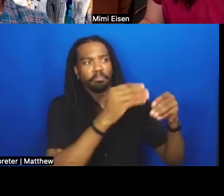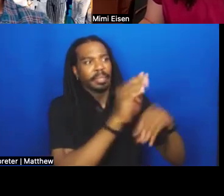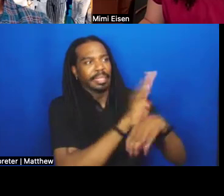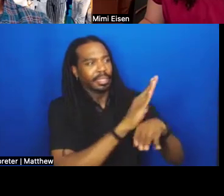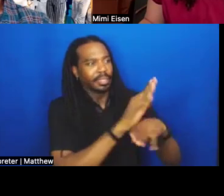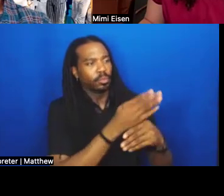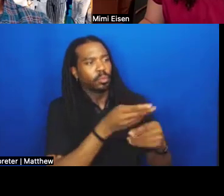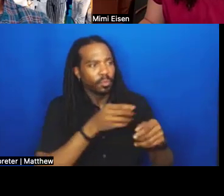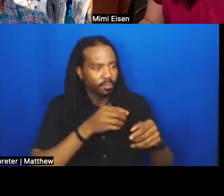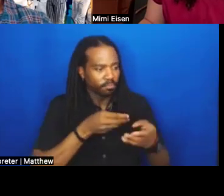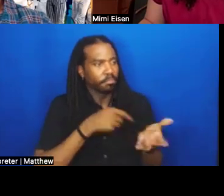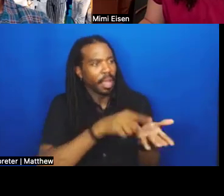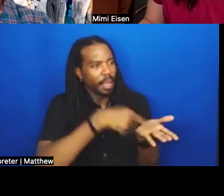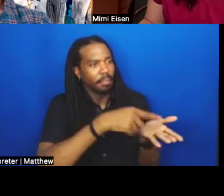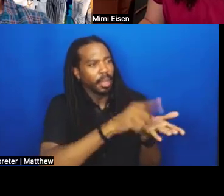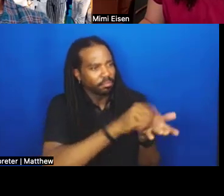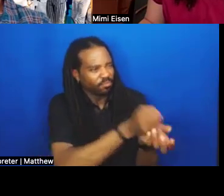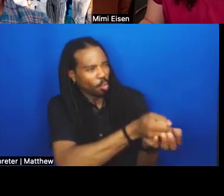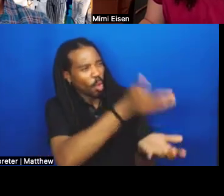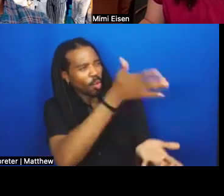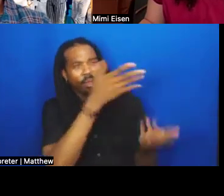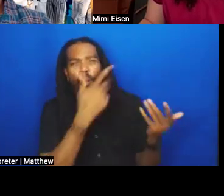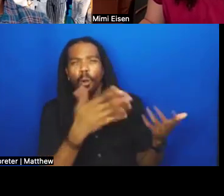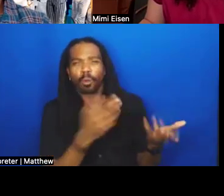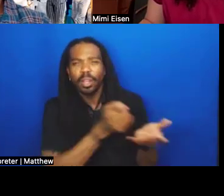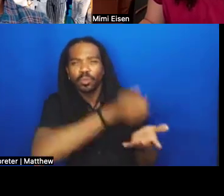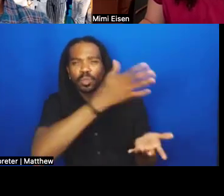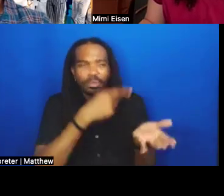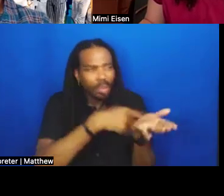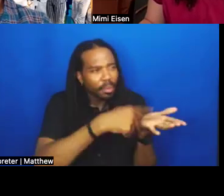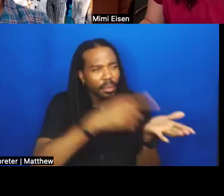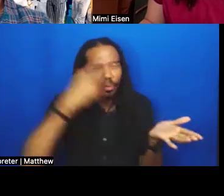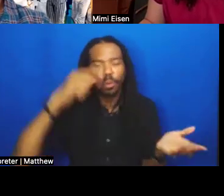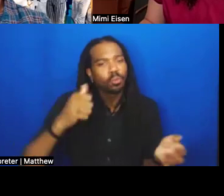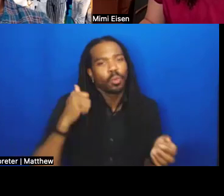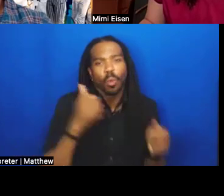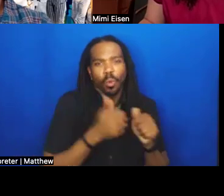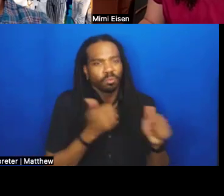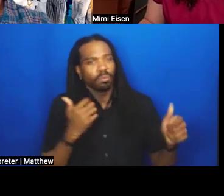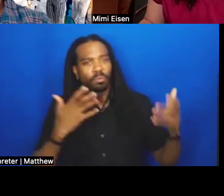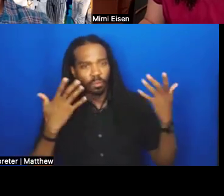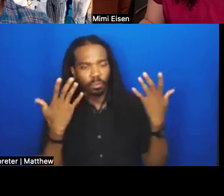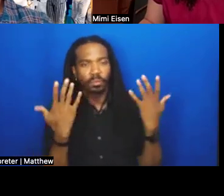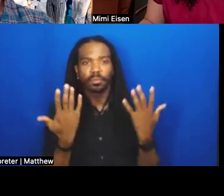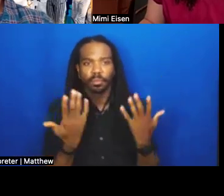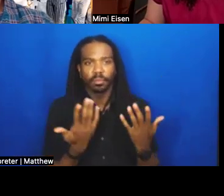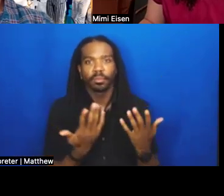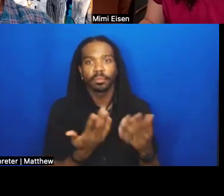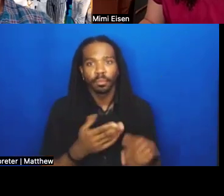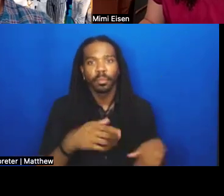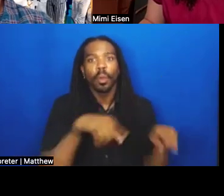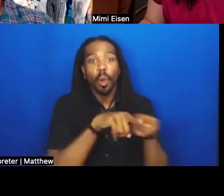than 20 wealthy men in jail for overpricing and formed a committee to lower the cost of goods. So that's a really interesting